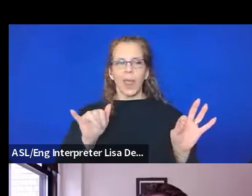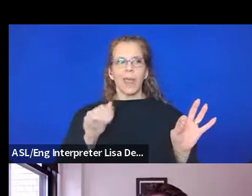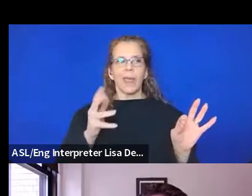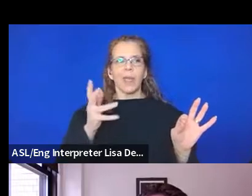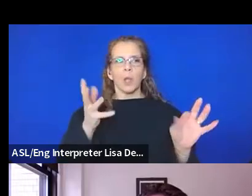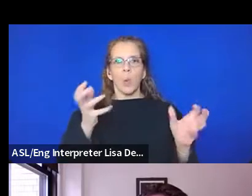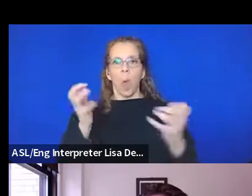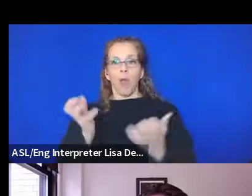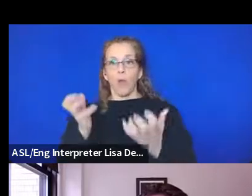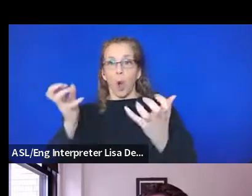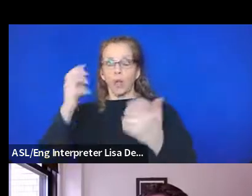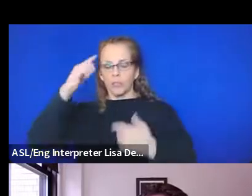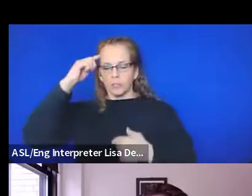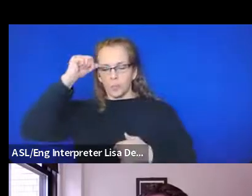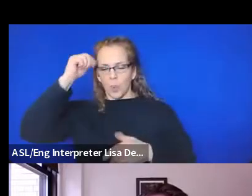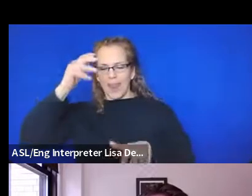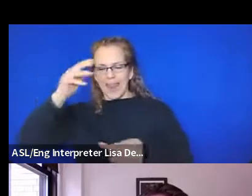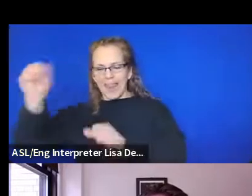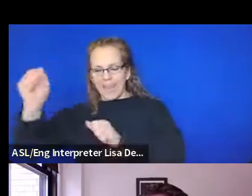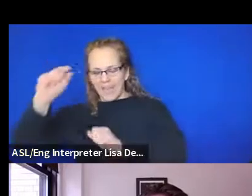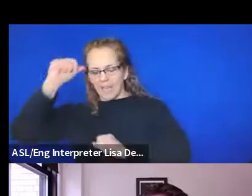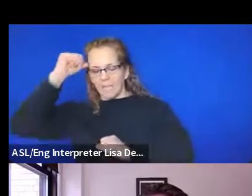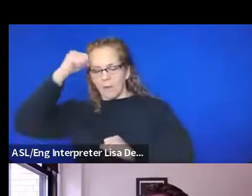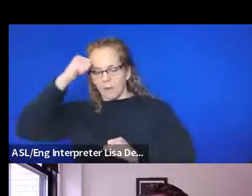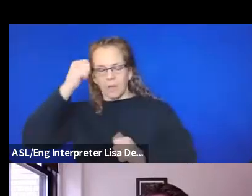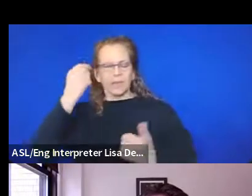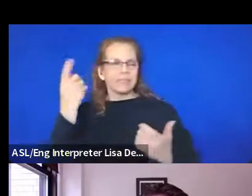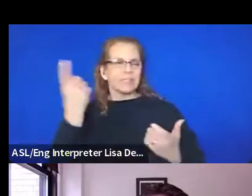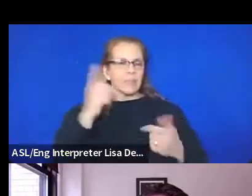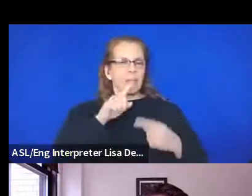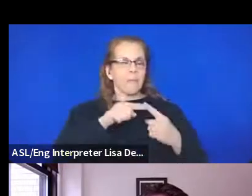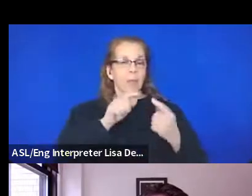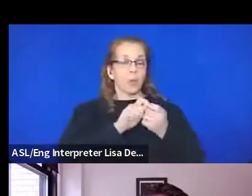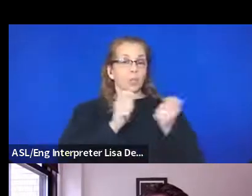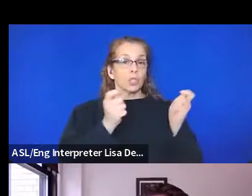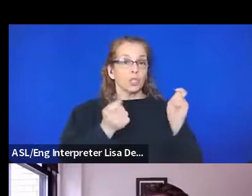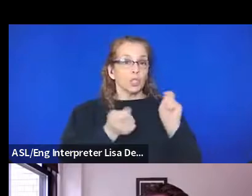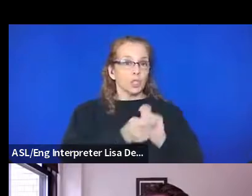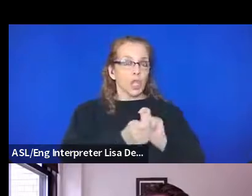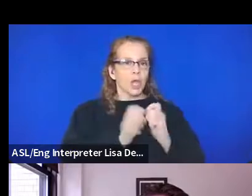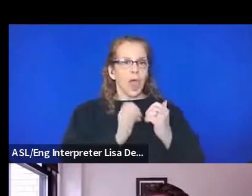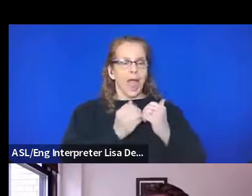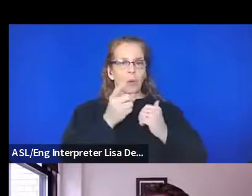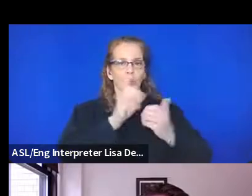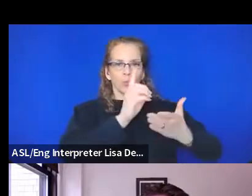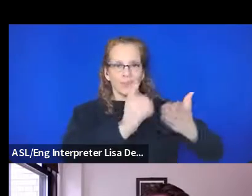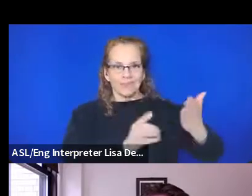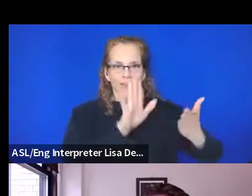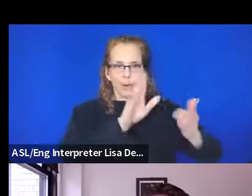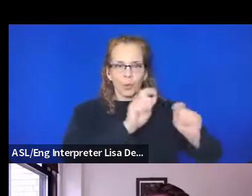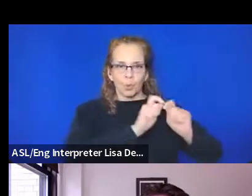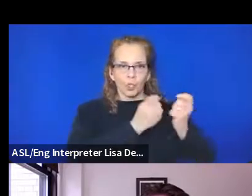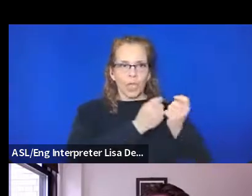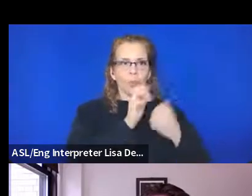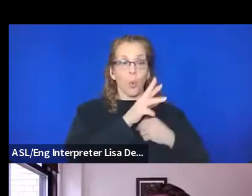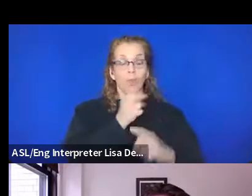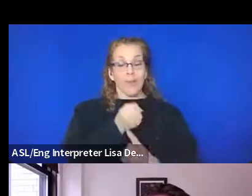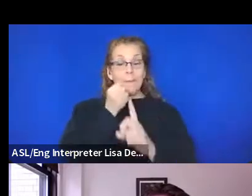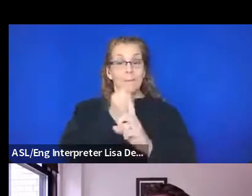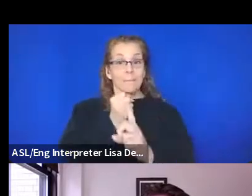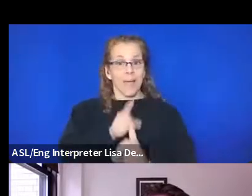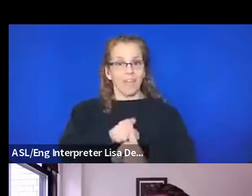way you went about designing those changes, or of course, inspired by some of the impacts of those changes?